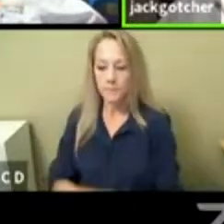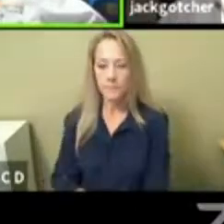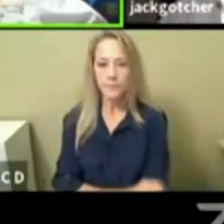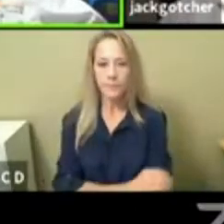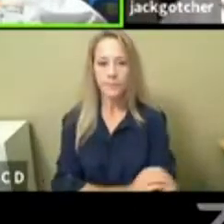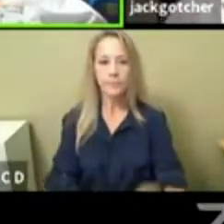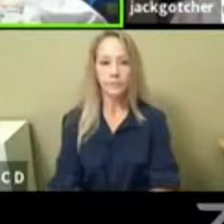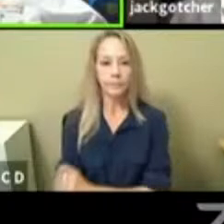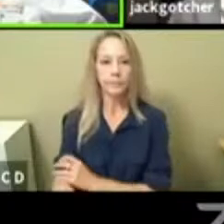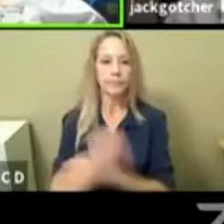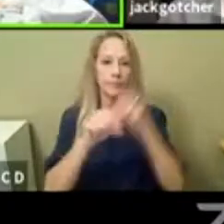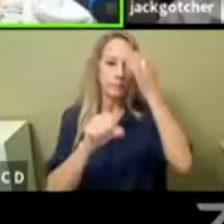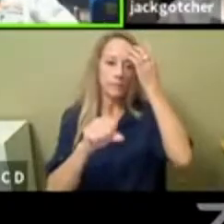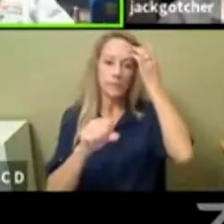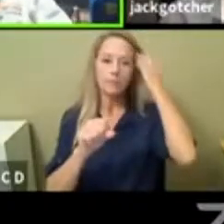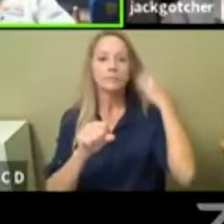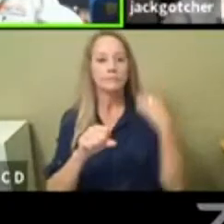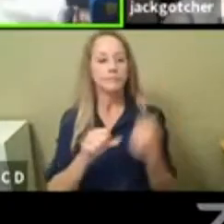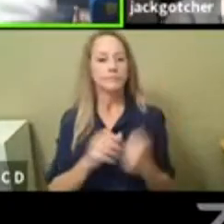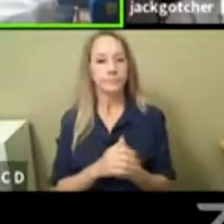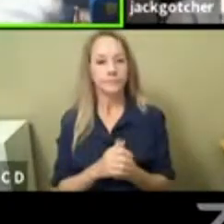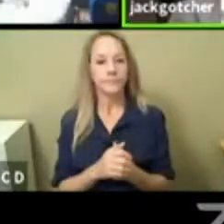That's correct, to my understanding. Thank you.